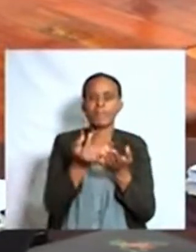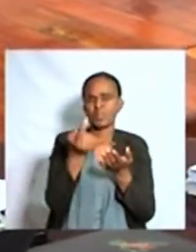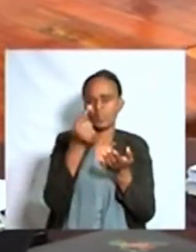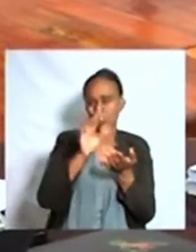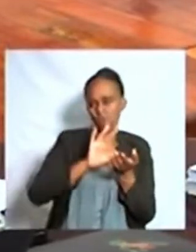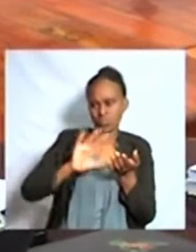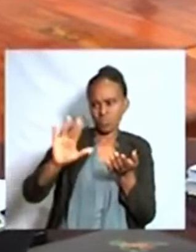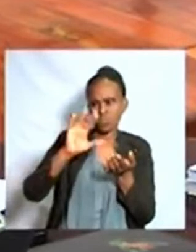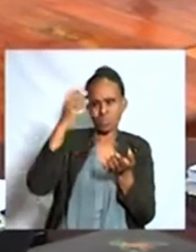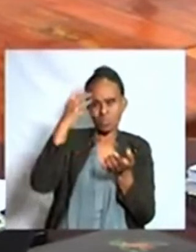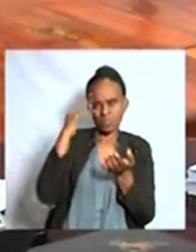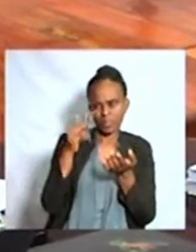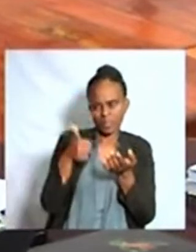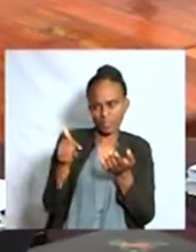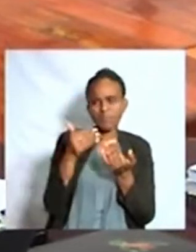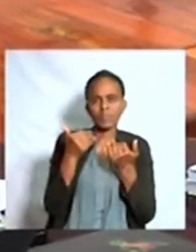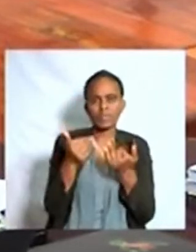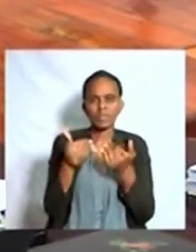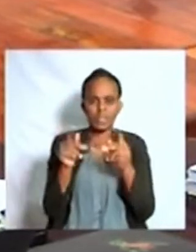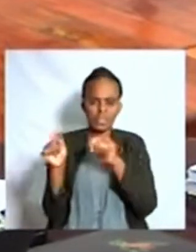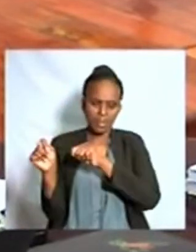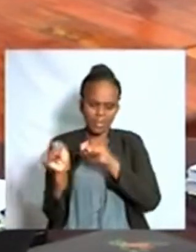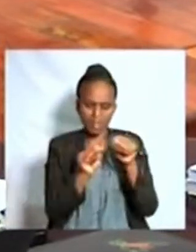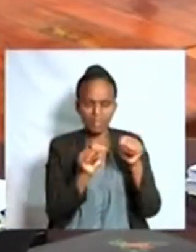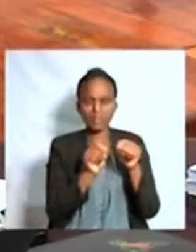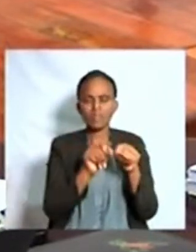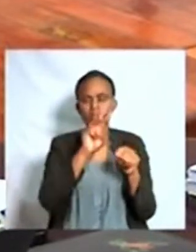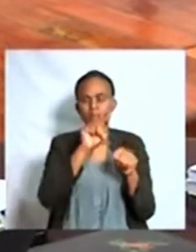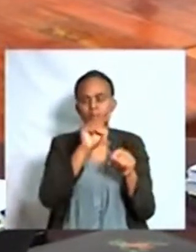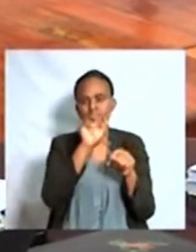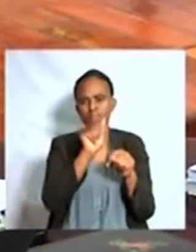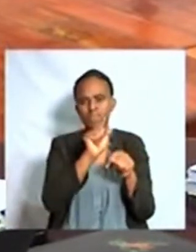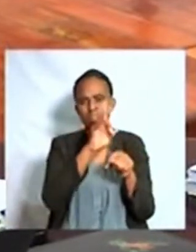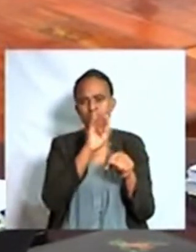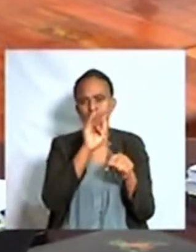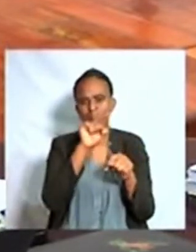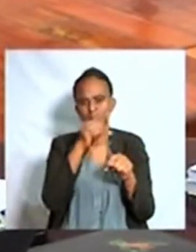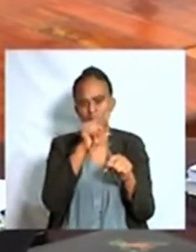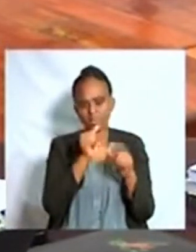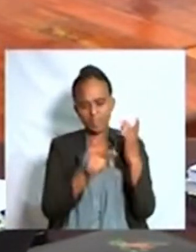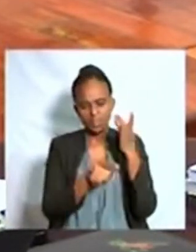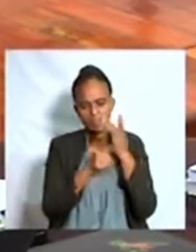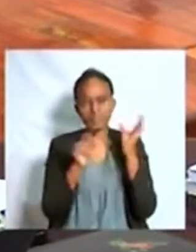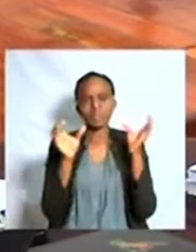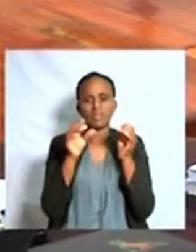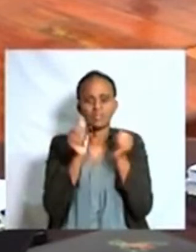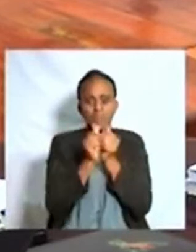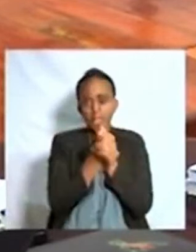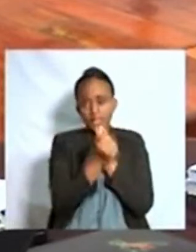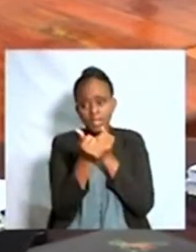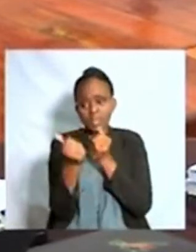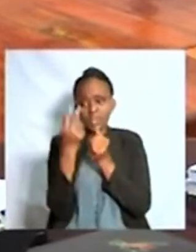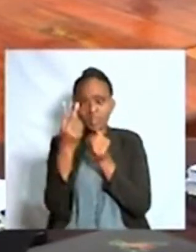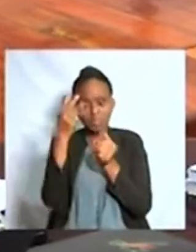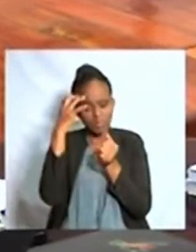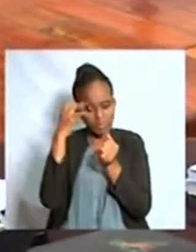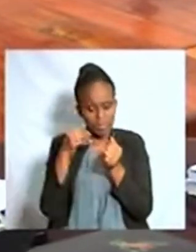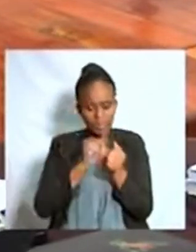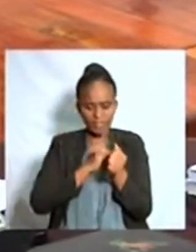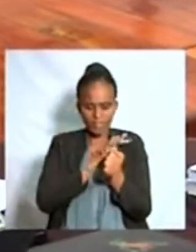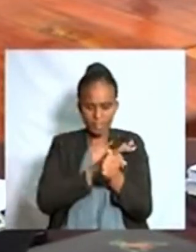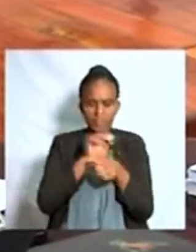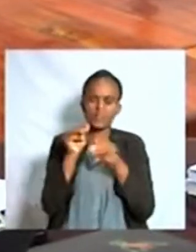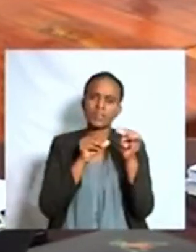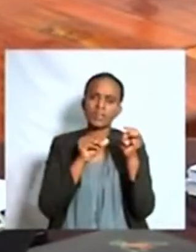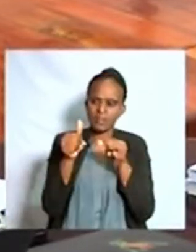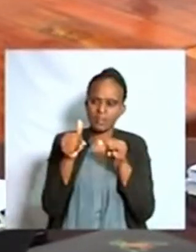the affected officers has since been transferred to Mafinga Town Council. With regard to the other 2 excess staff, management has